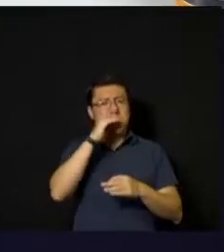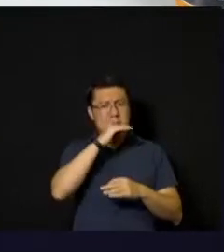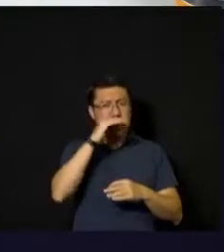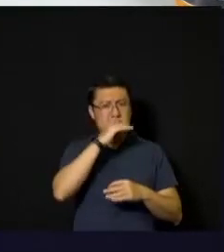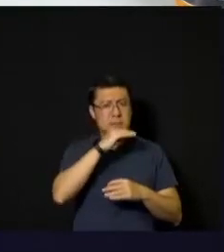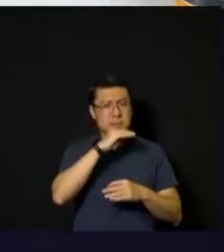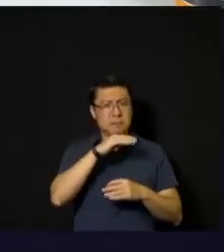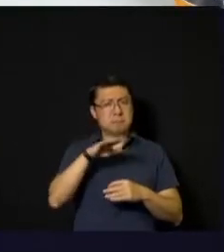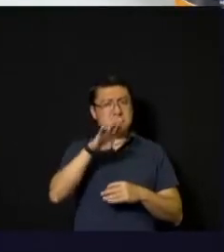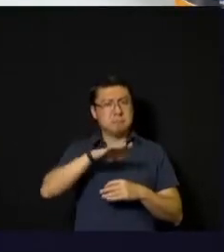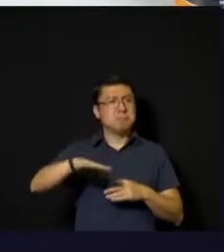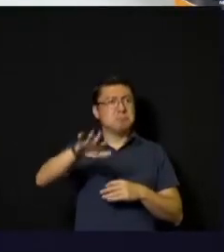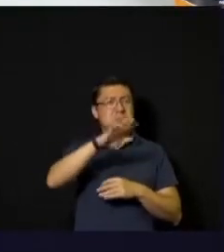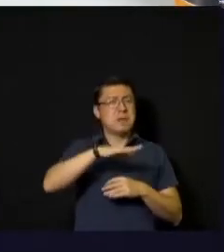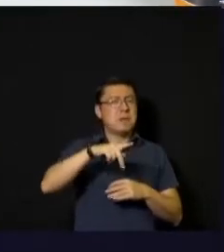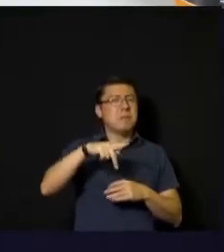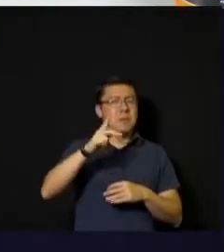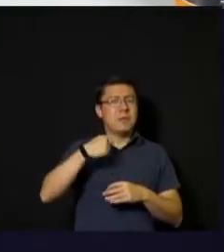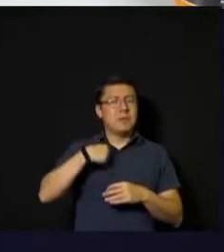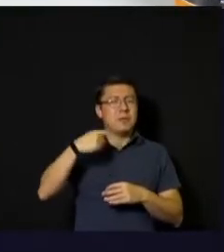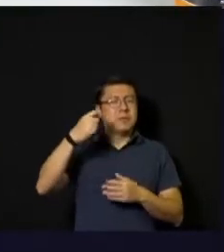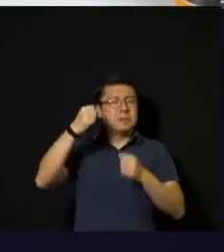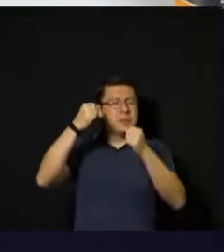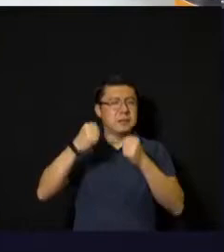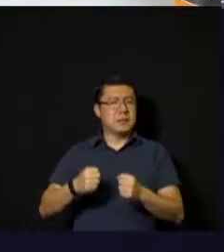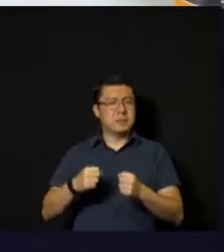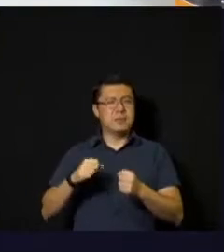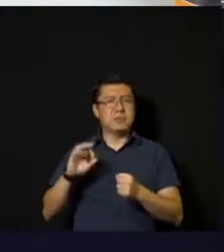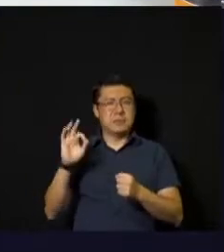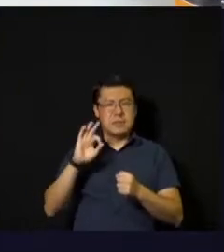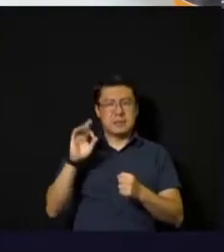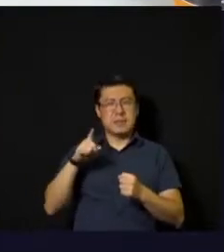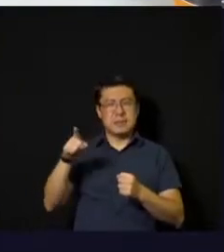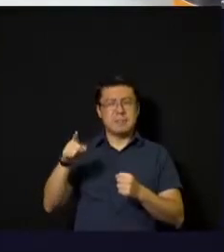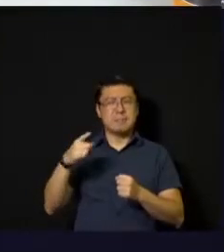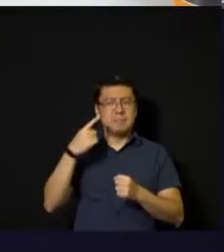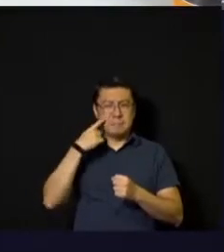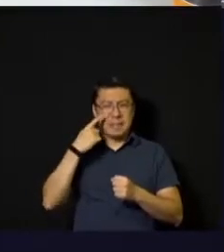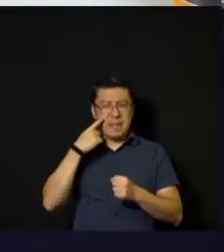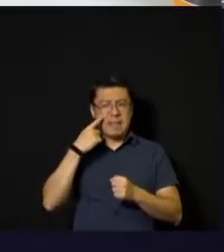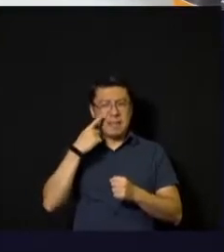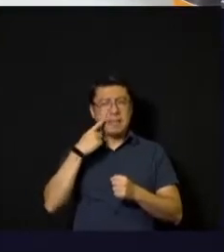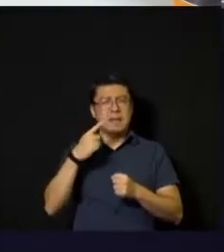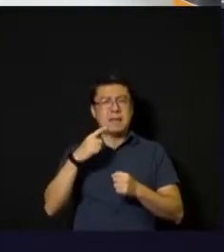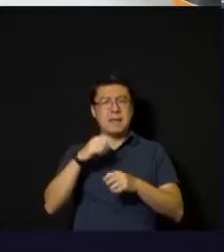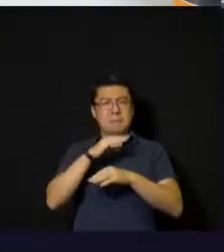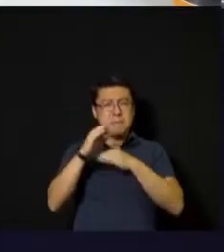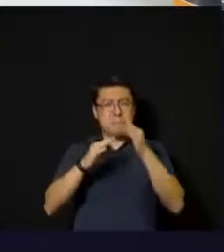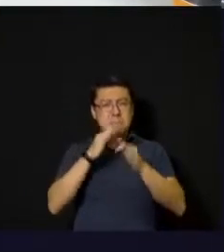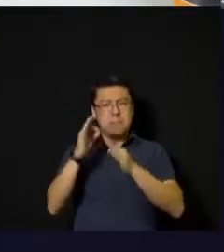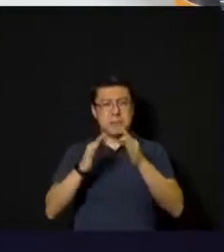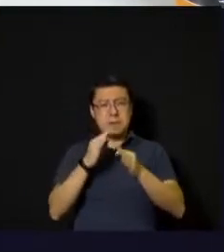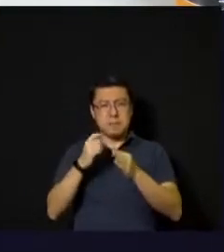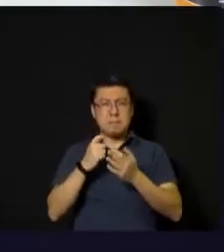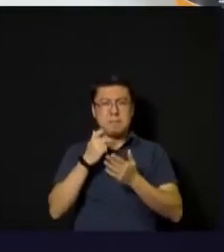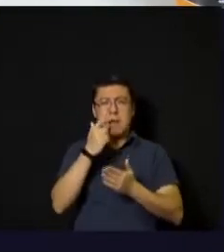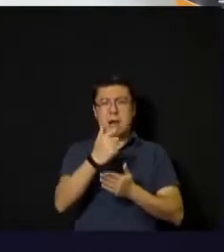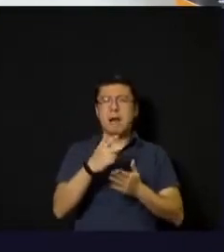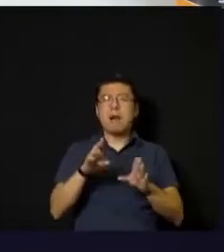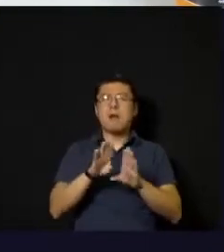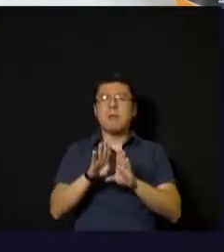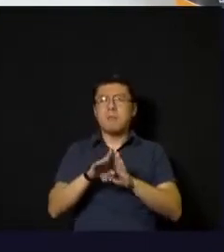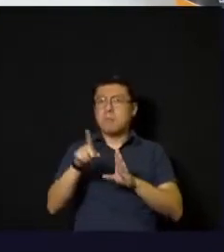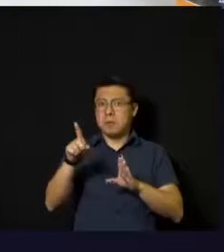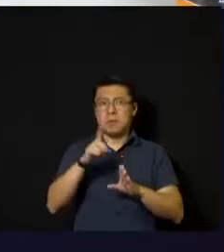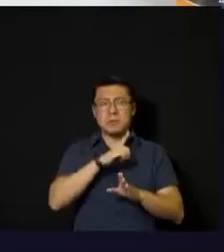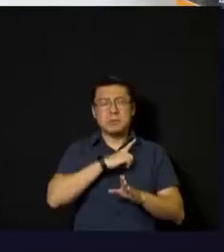environment. But I'm sure that after a week of listening to the results of the trainings, he says, okay, what